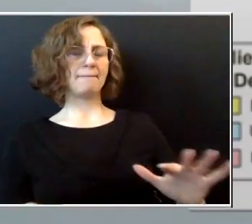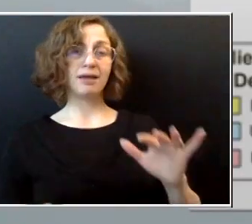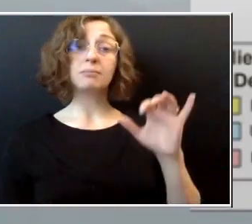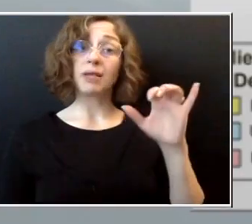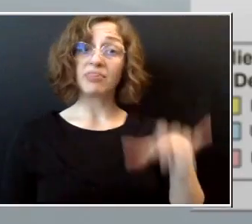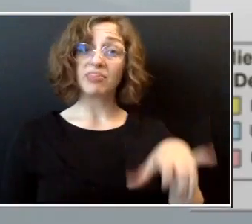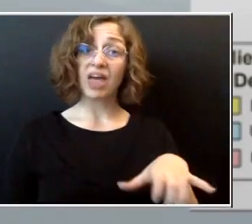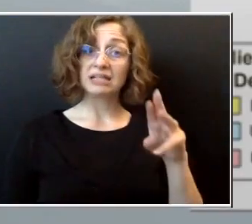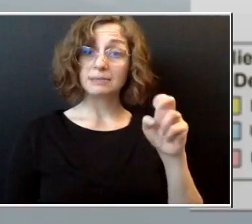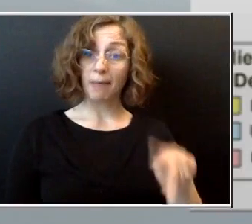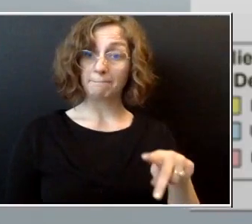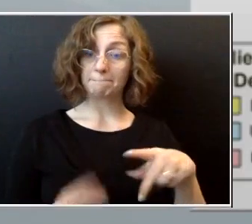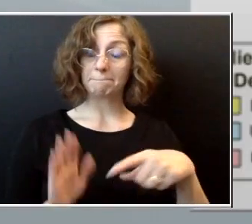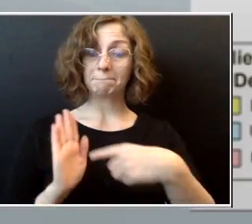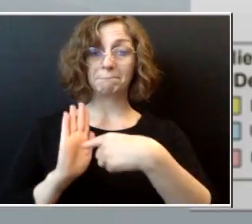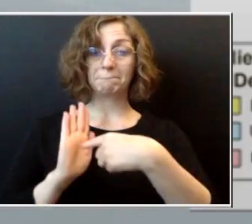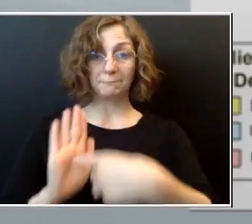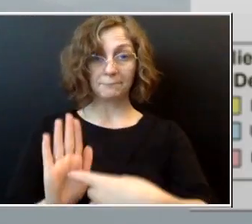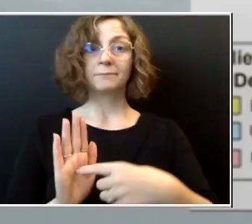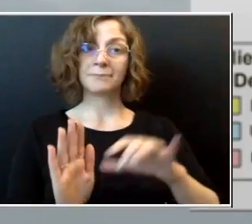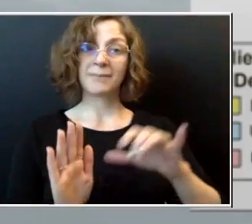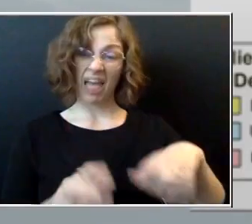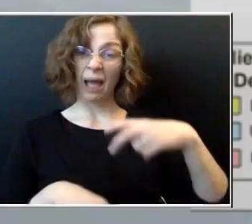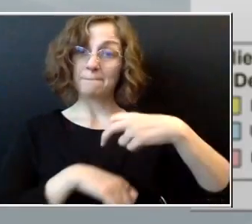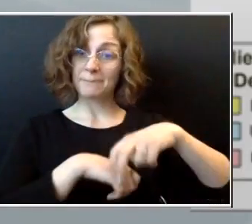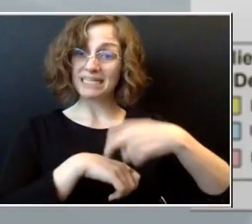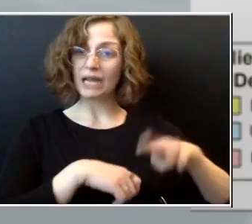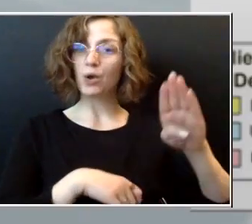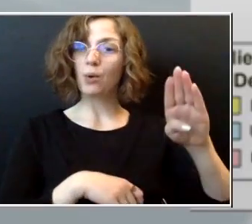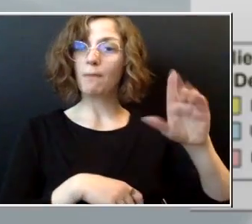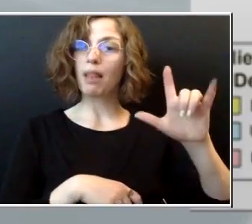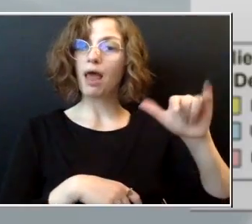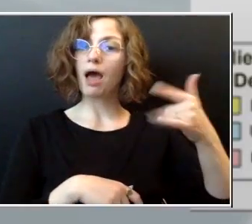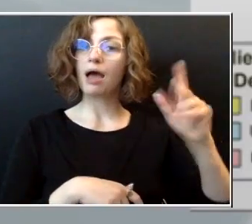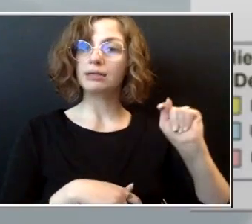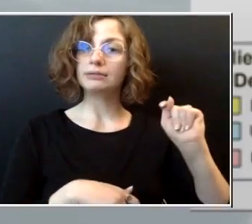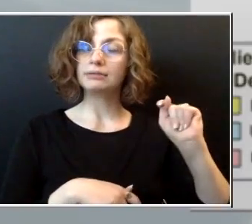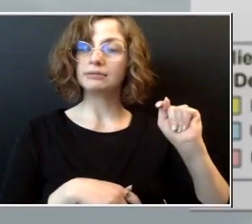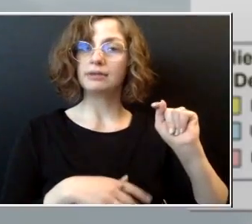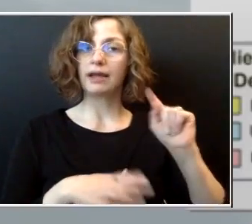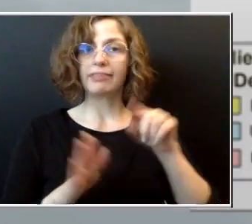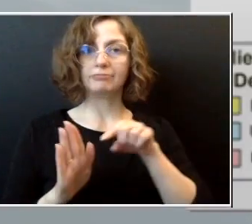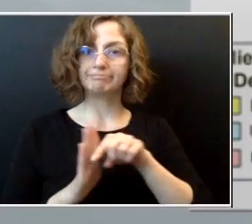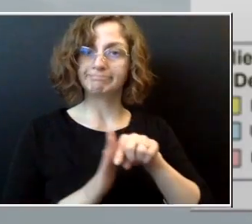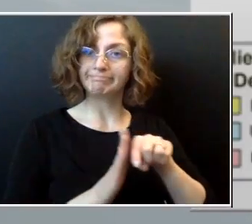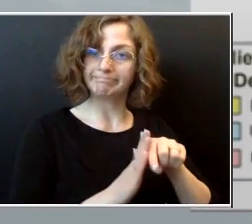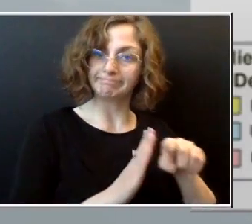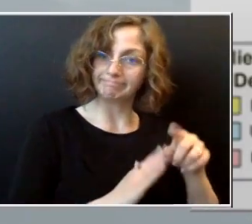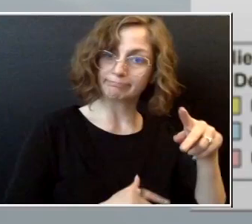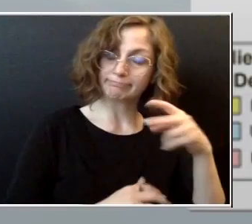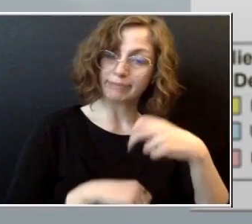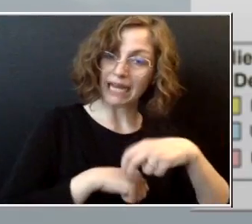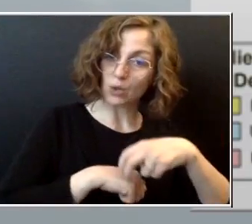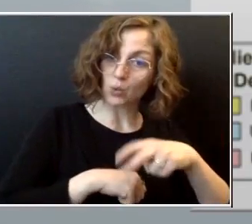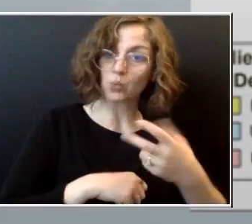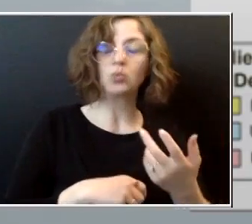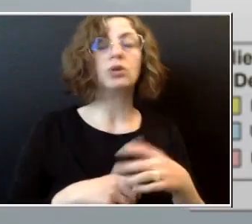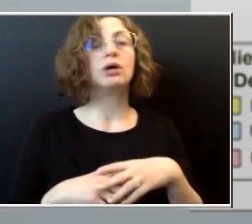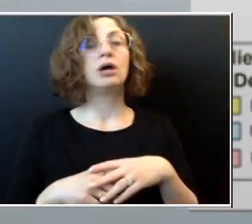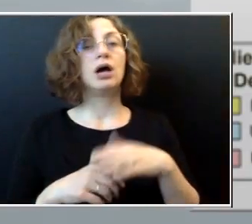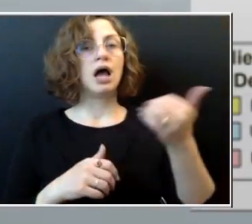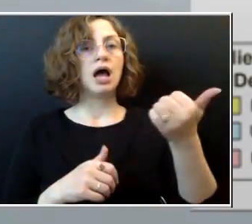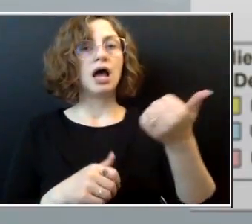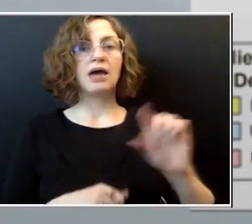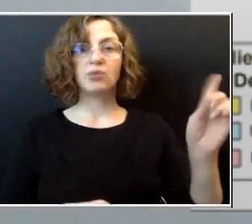the blight that killed potatoes. Everywhere, everywhere you see in yellow there was an area where